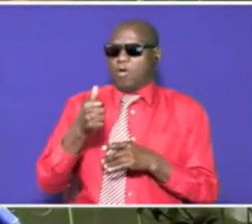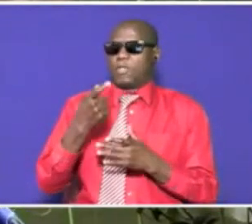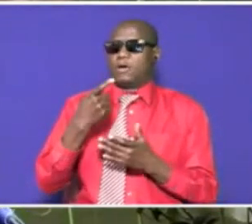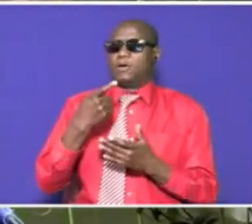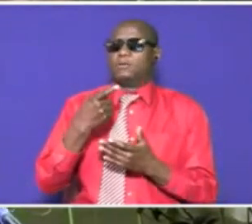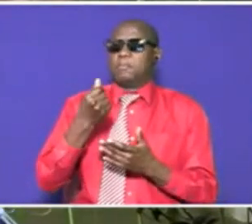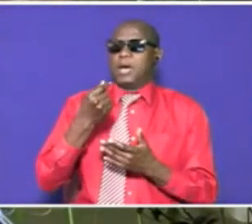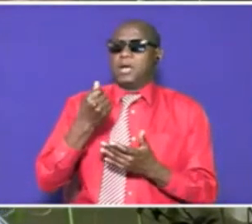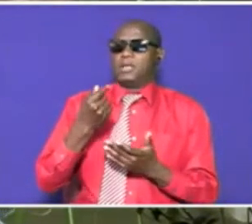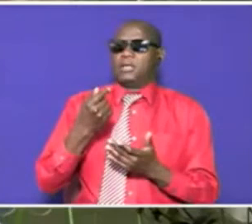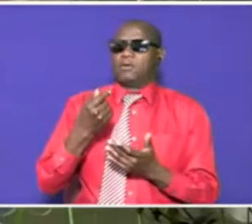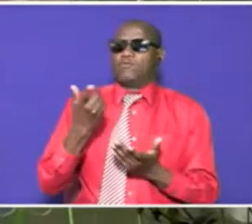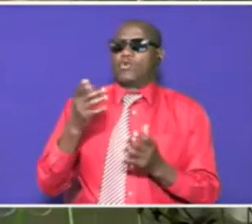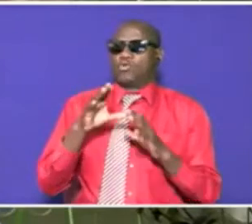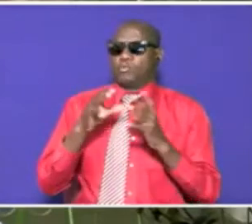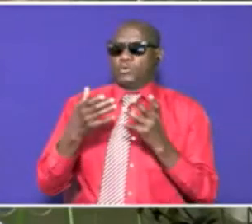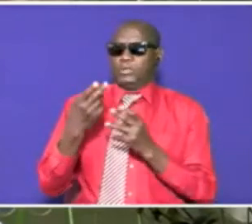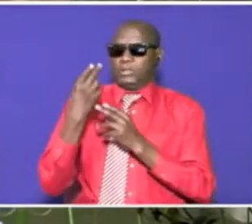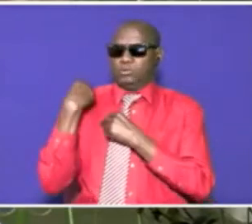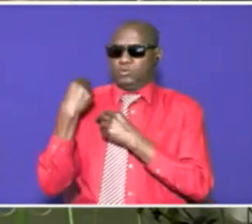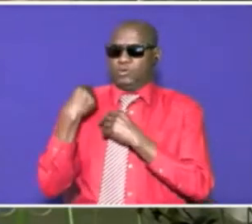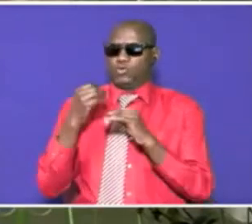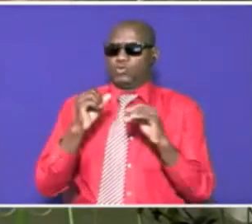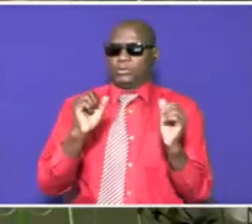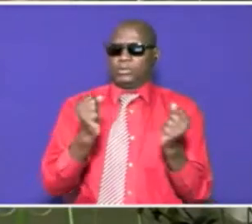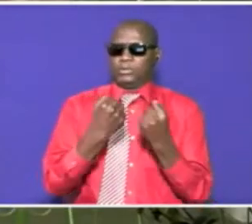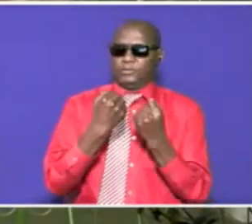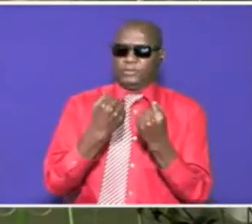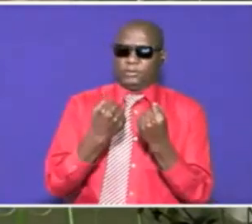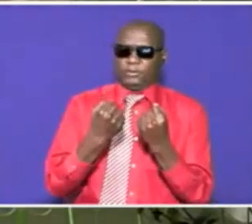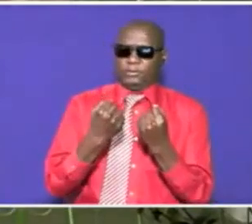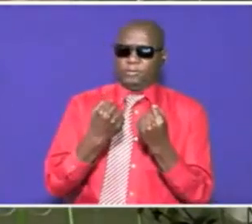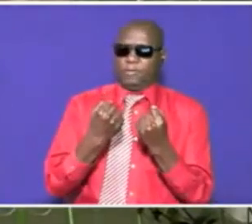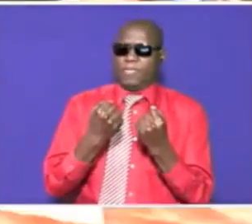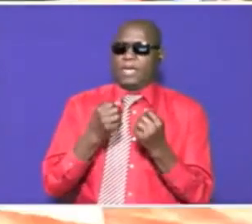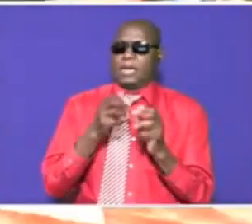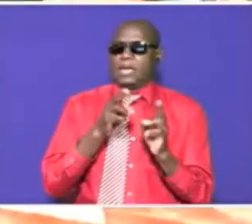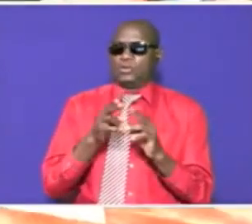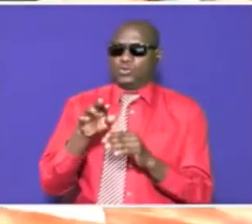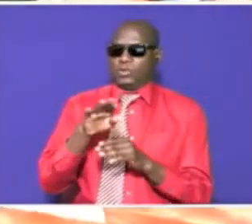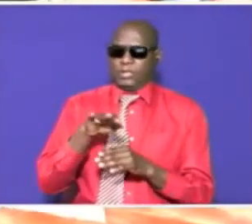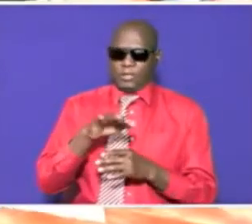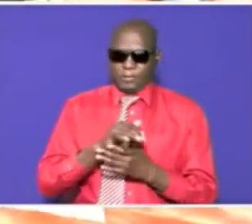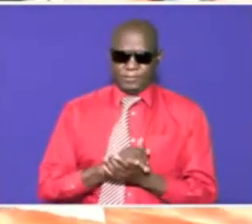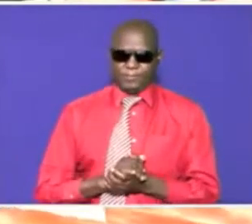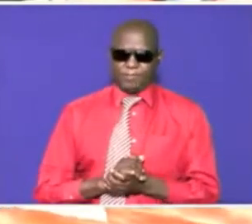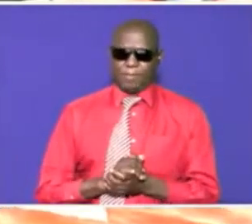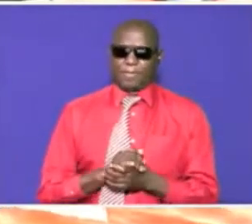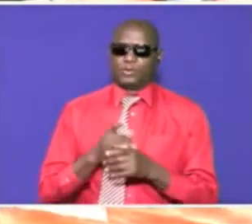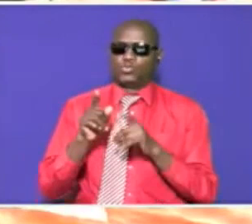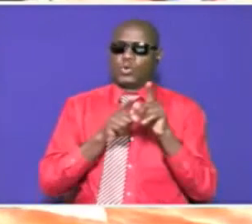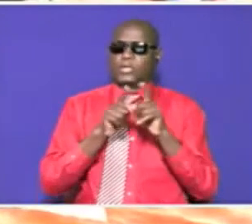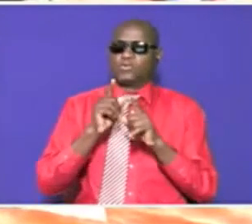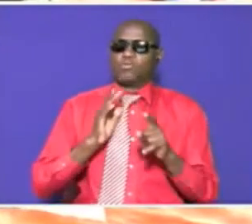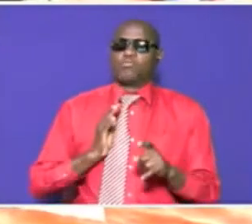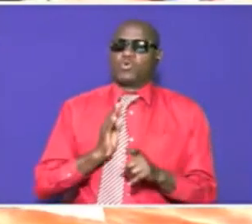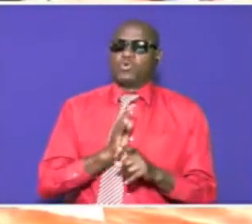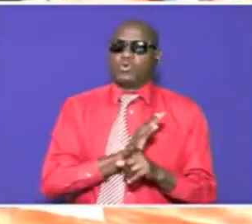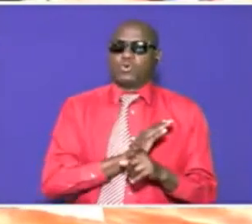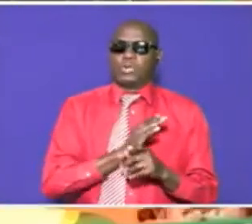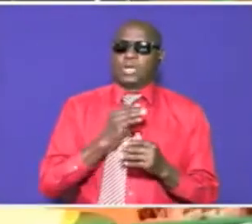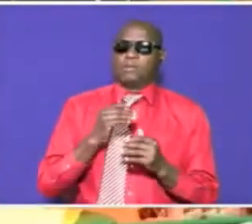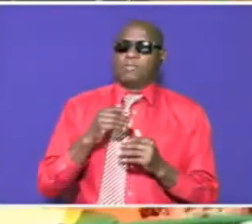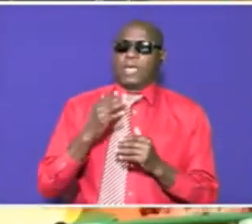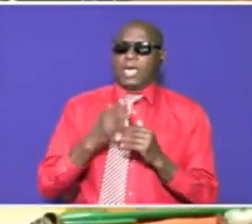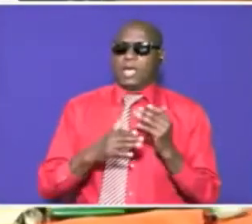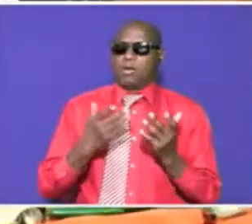communities that are responsible for conserving our natural areas. Kenya Tourism Board KTB Head of Corporate